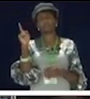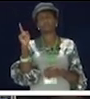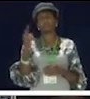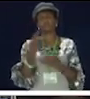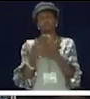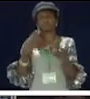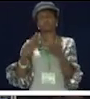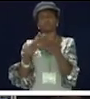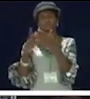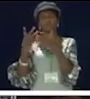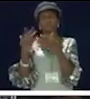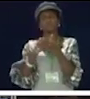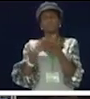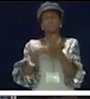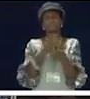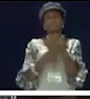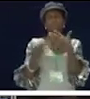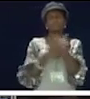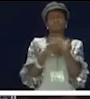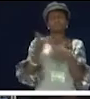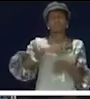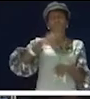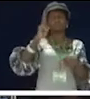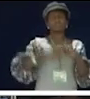before they get back to their seats,